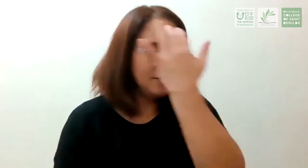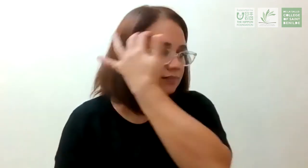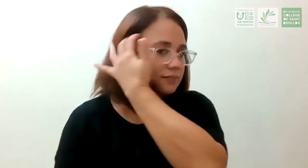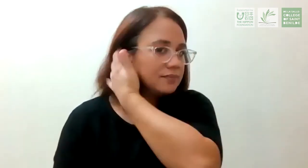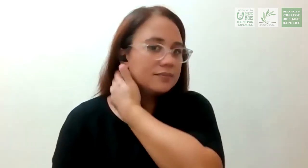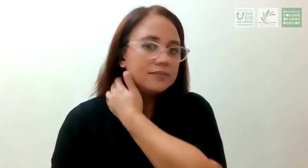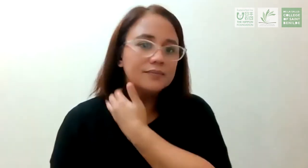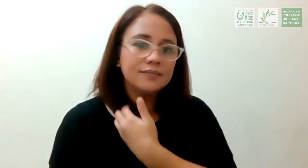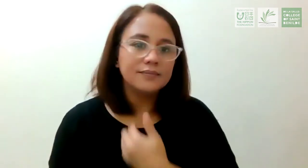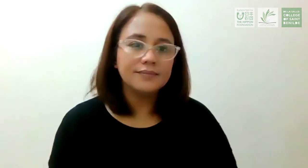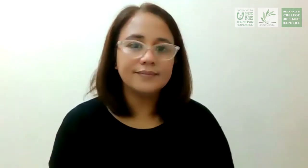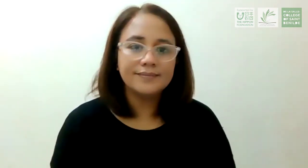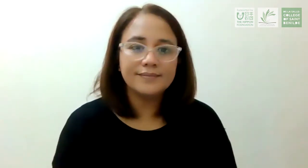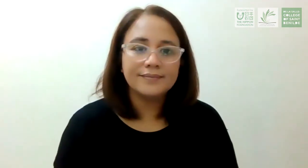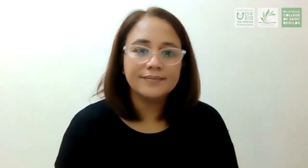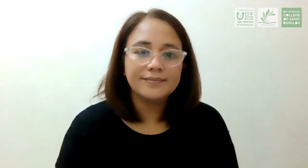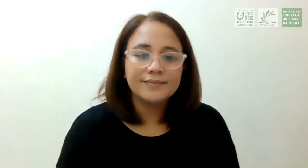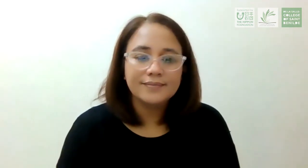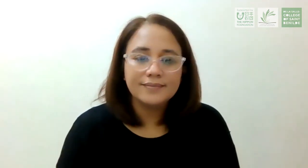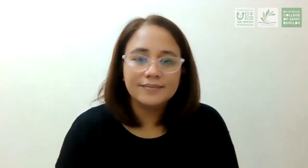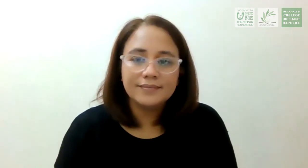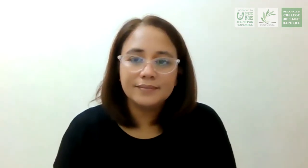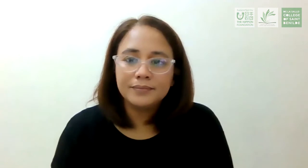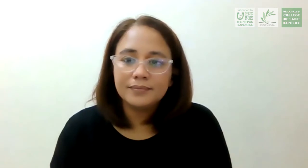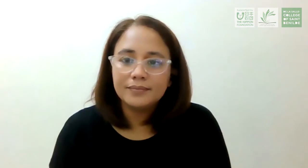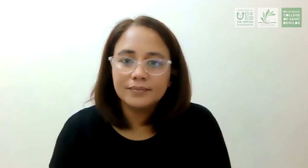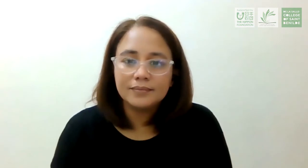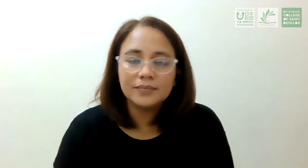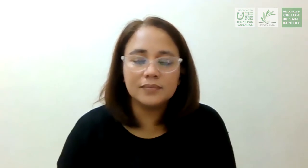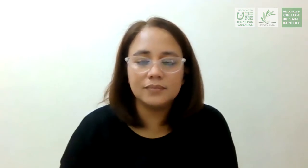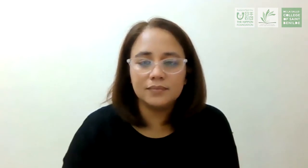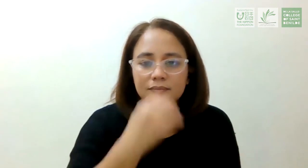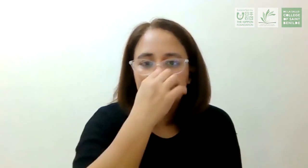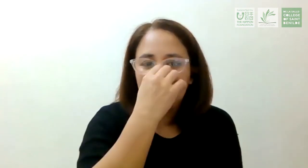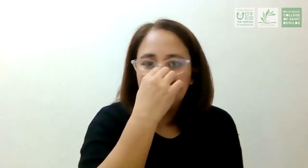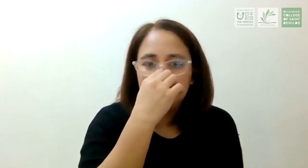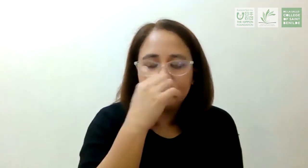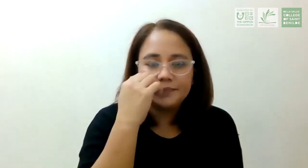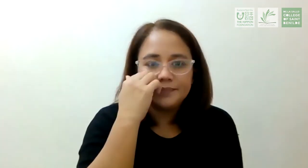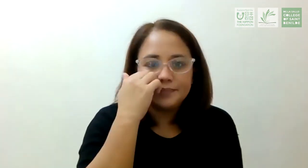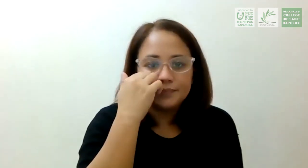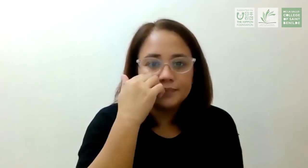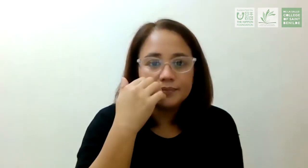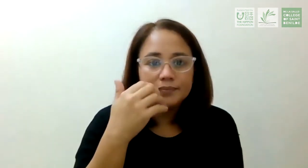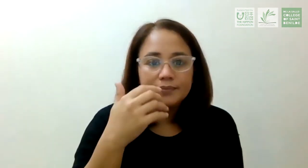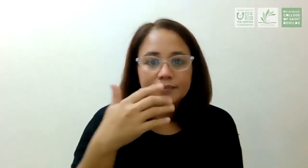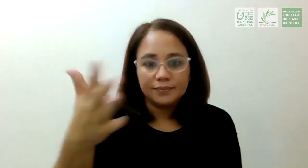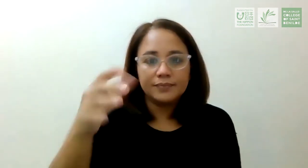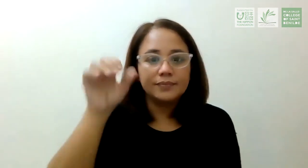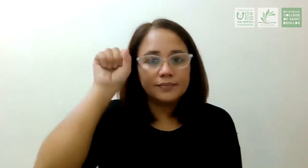Go Okay, ahead I with lesson guess 5. lesson 5 it is. Okay, go ahead, Chuck.